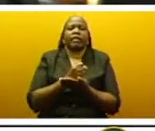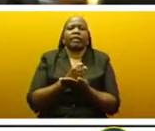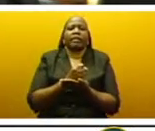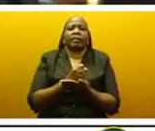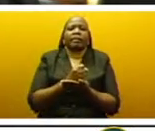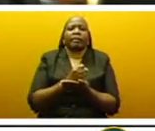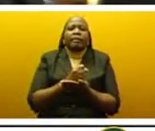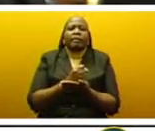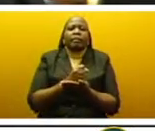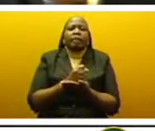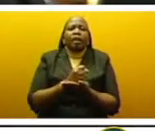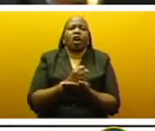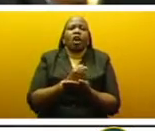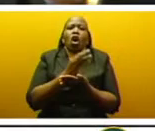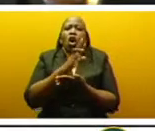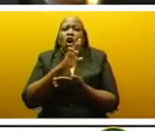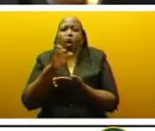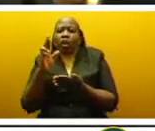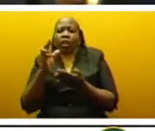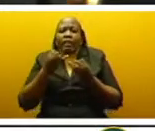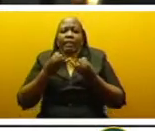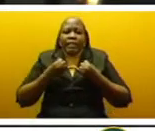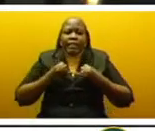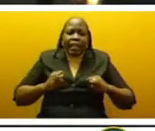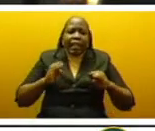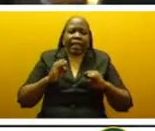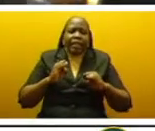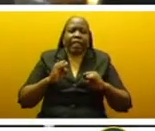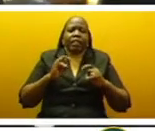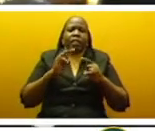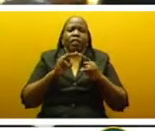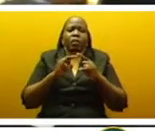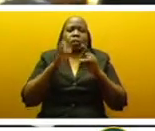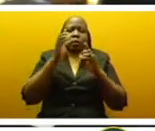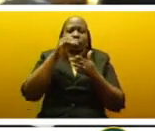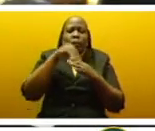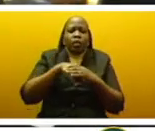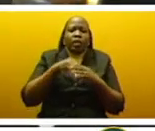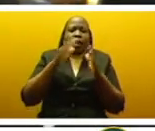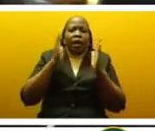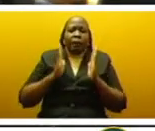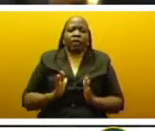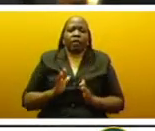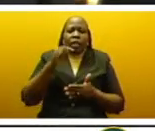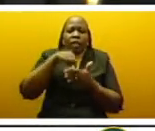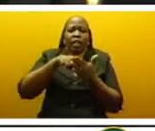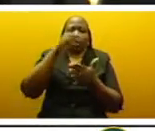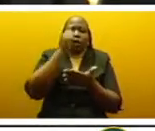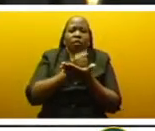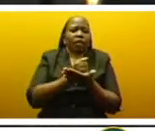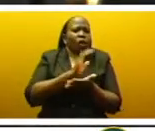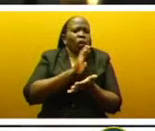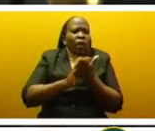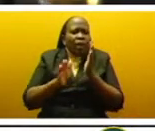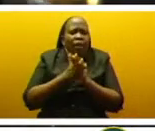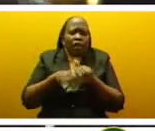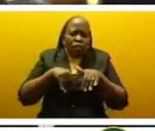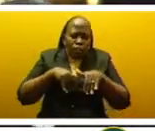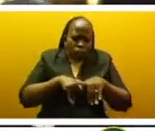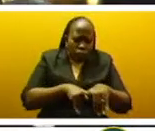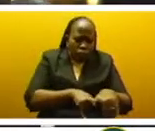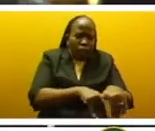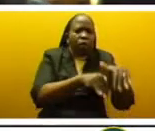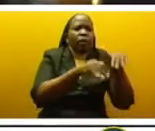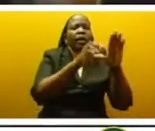or is attempting to put somebody in office without meeting the requirements of the Constitution, not only